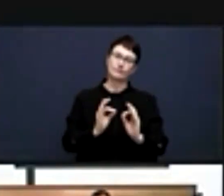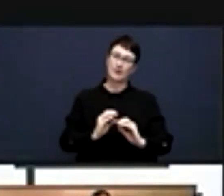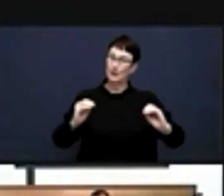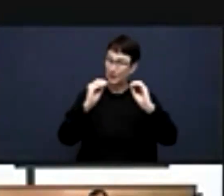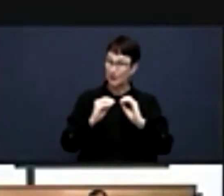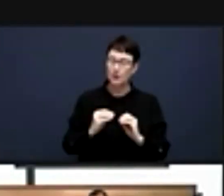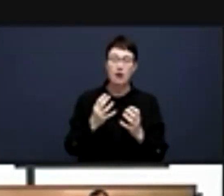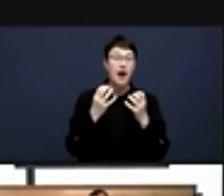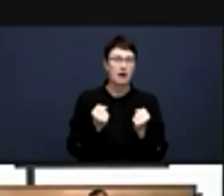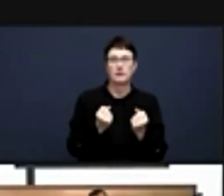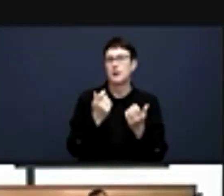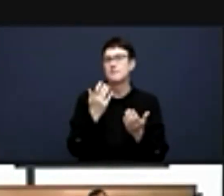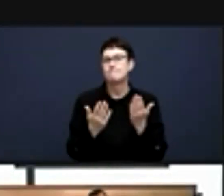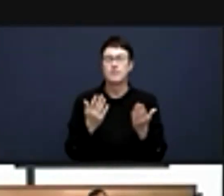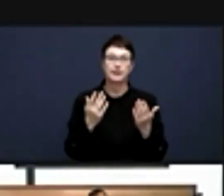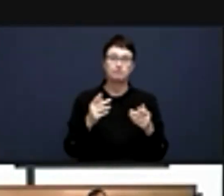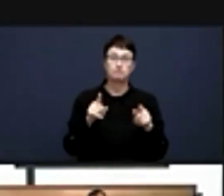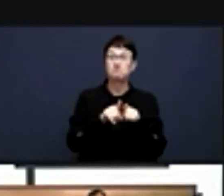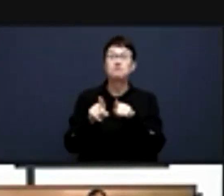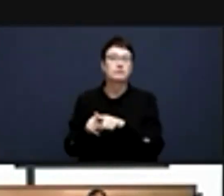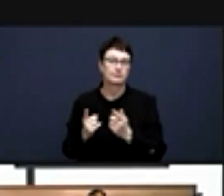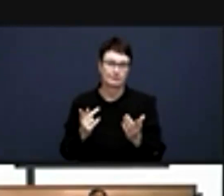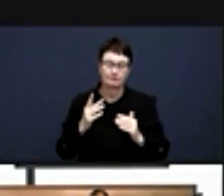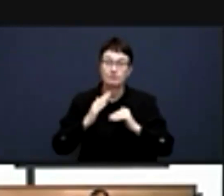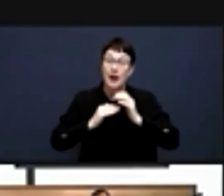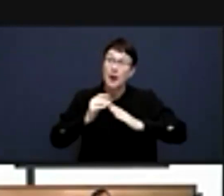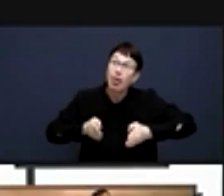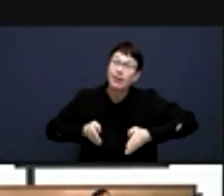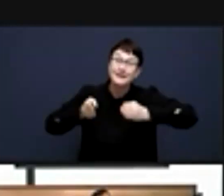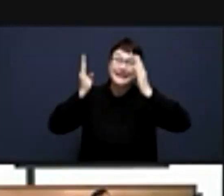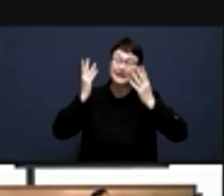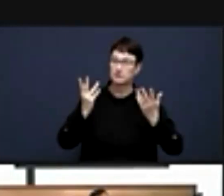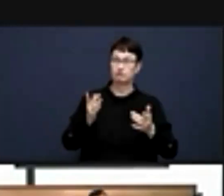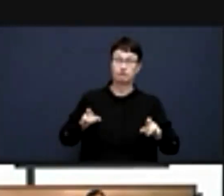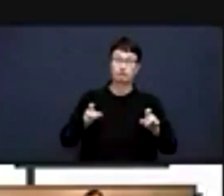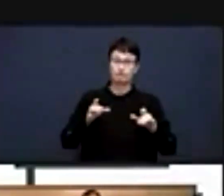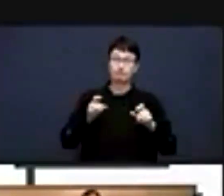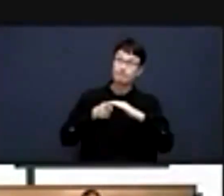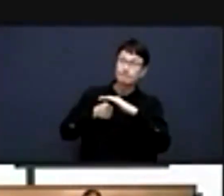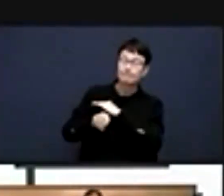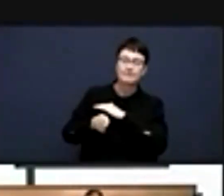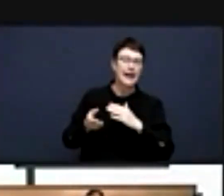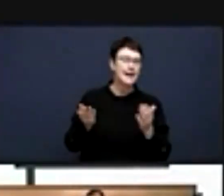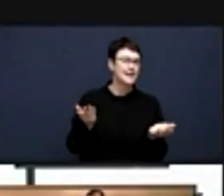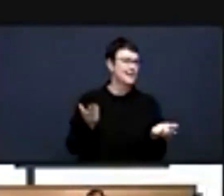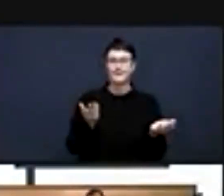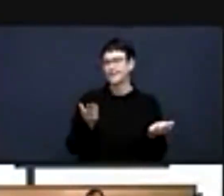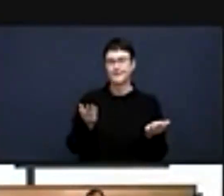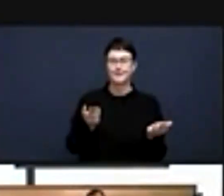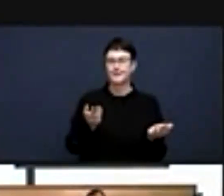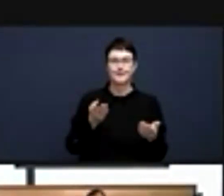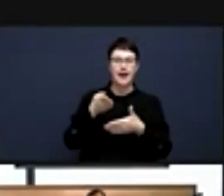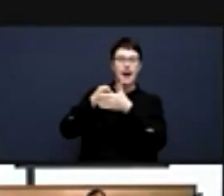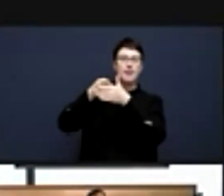and services and buildings. I mean, there is no way, not an easy way for users to challenge a